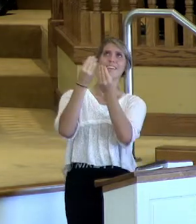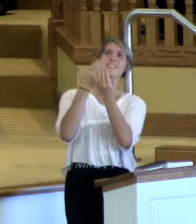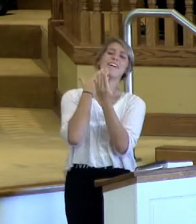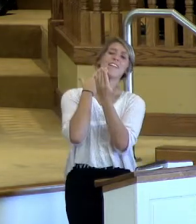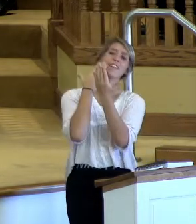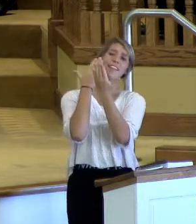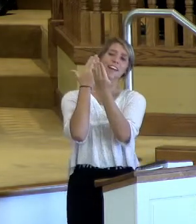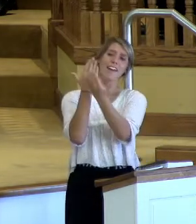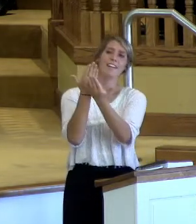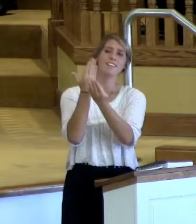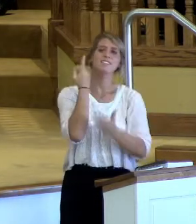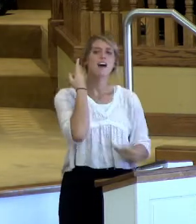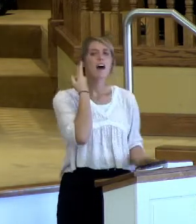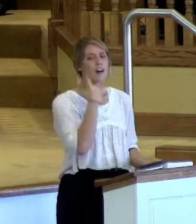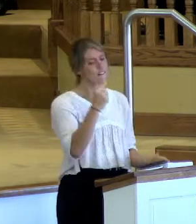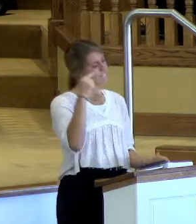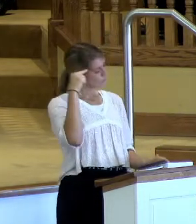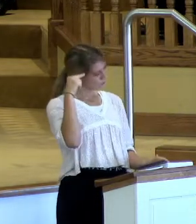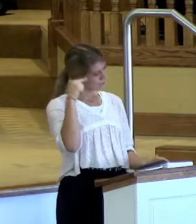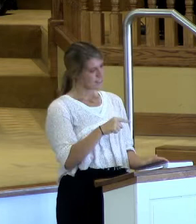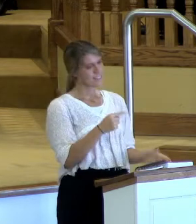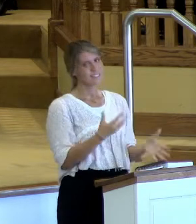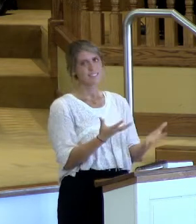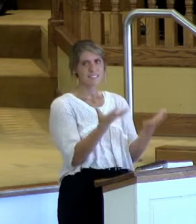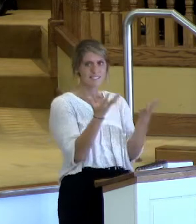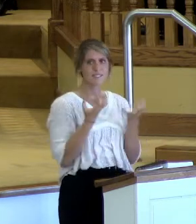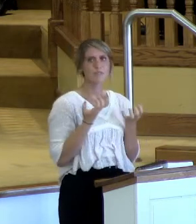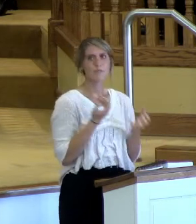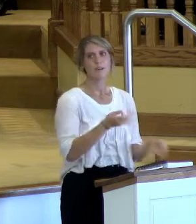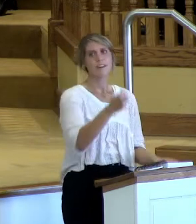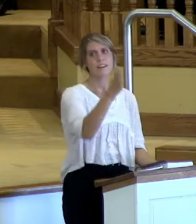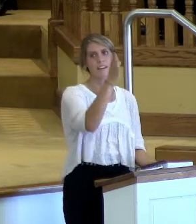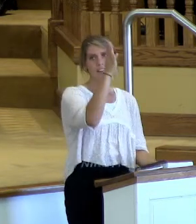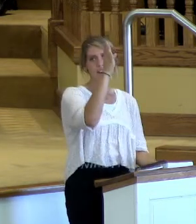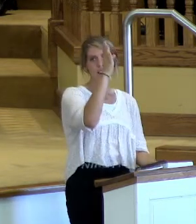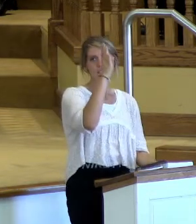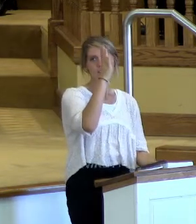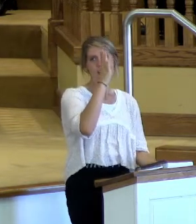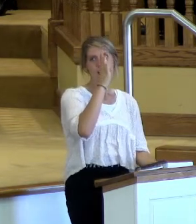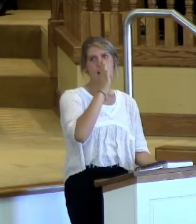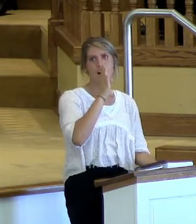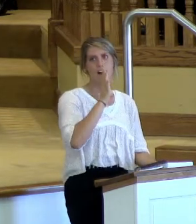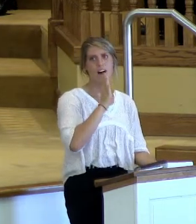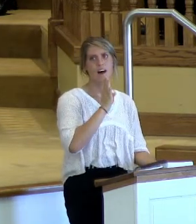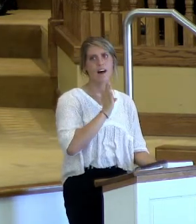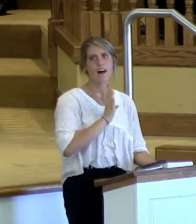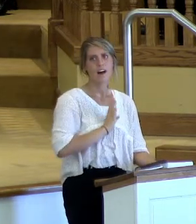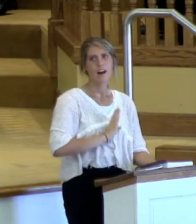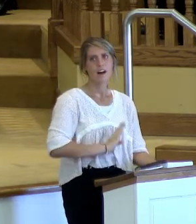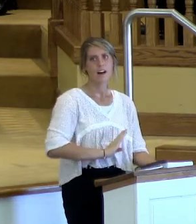everything, give thanks, for this is the will of